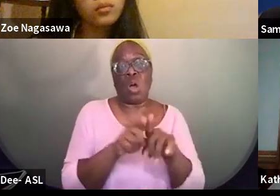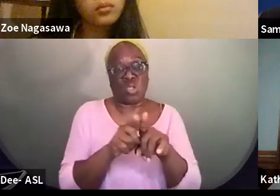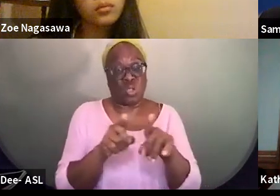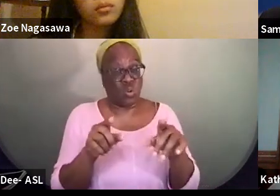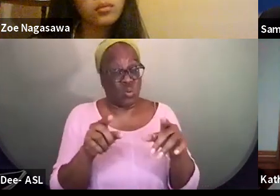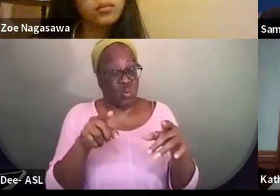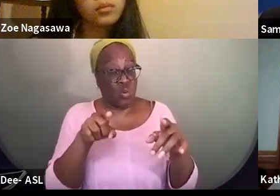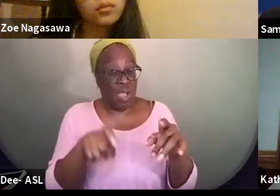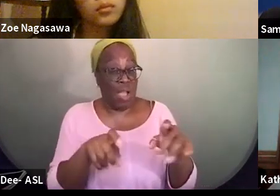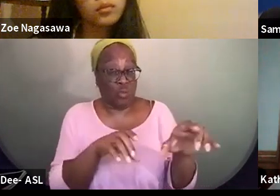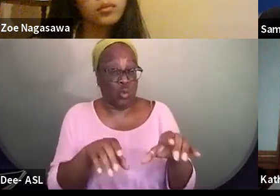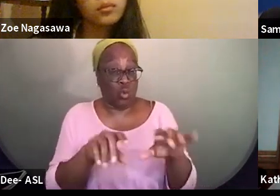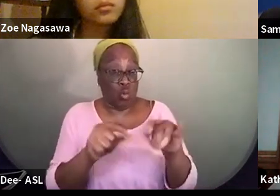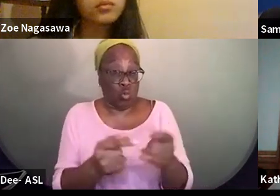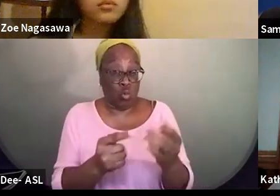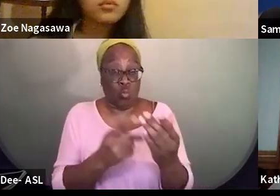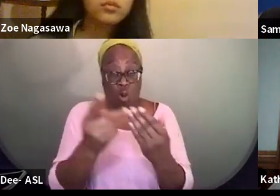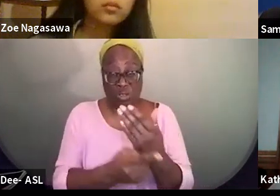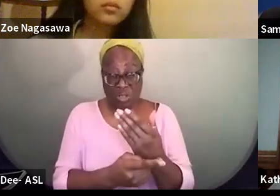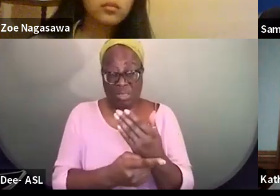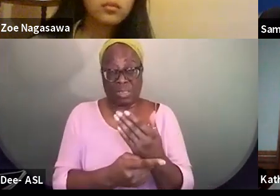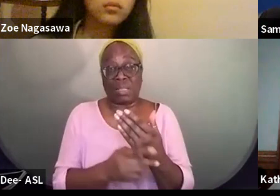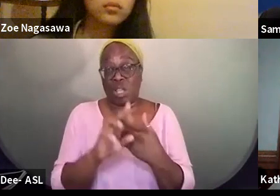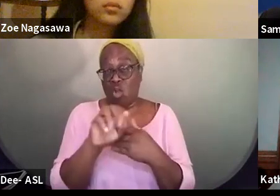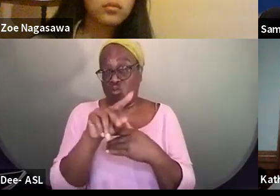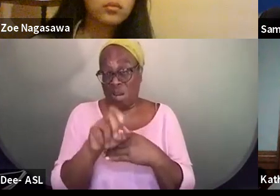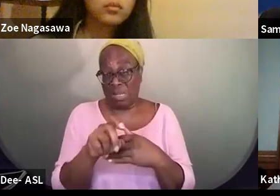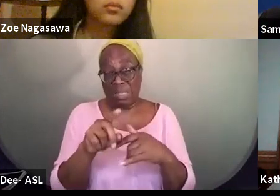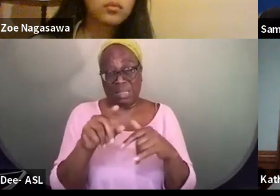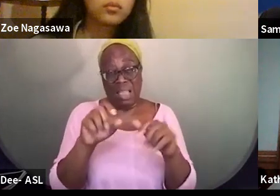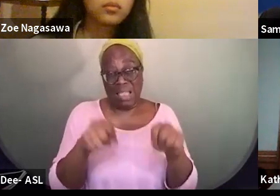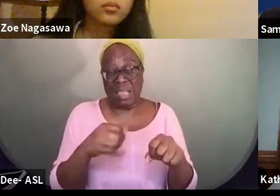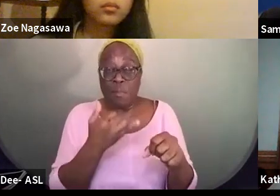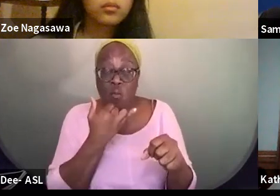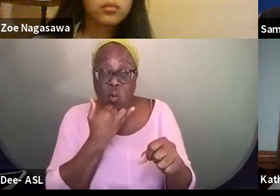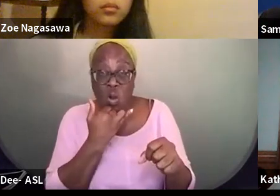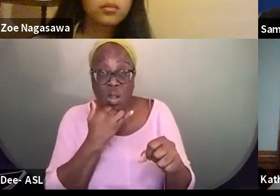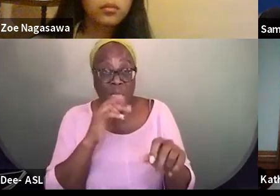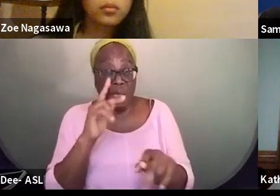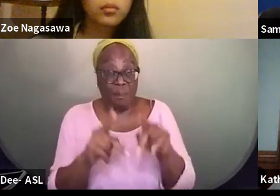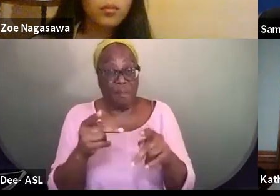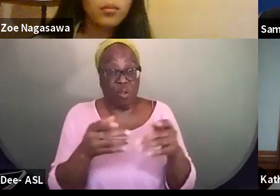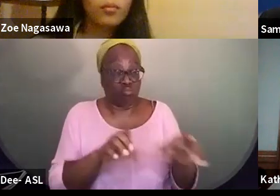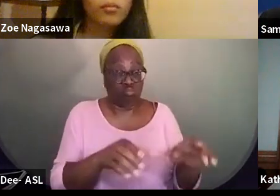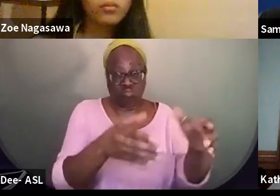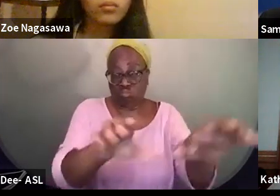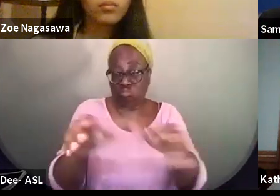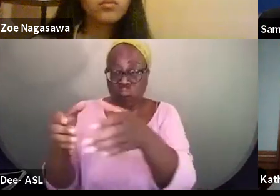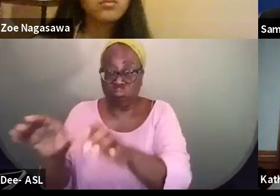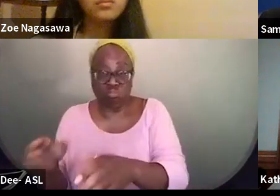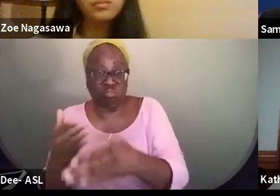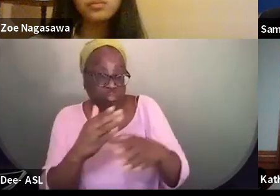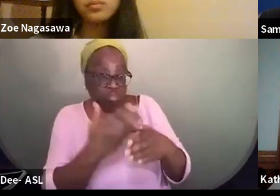The problem with this is that group projects grading can be inaccurate, as people commonly split up work in a group